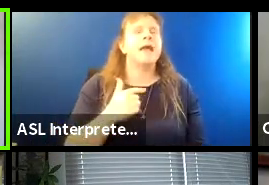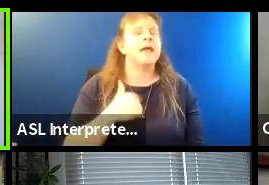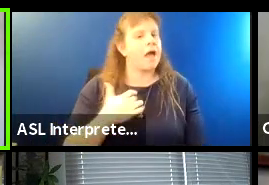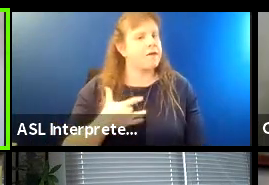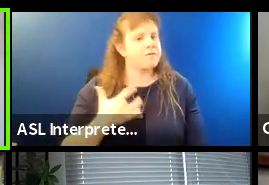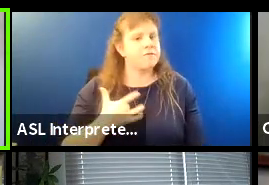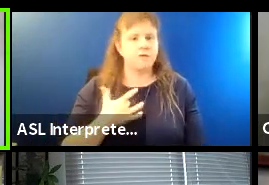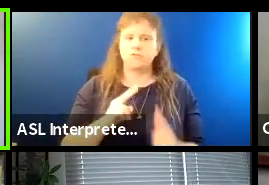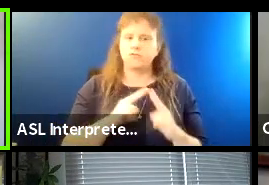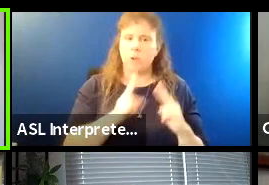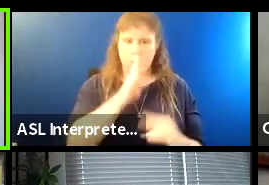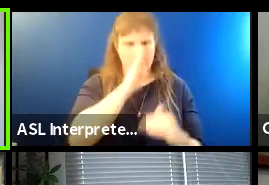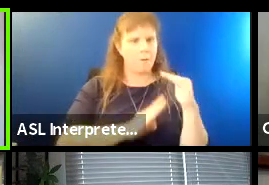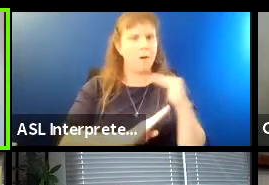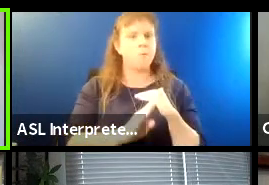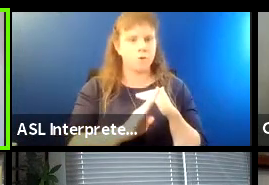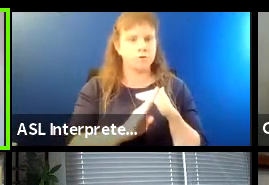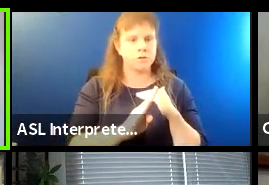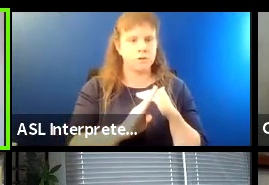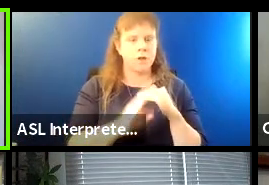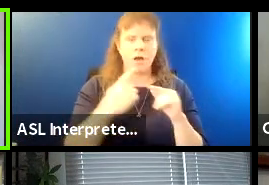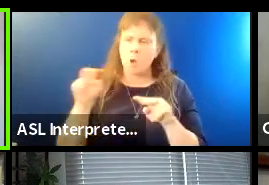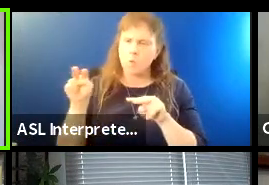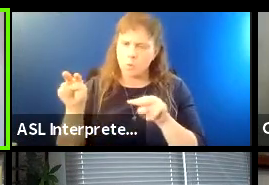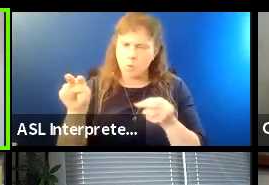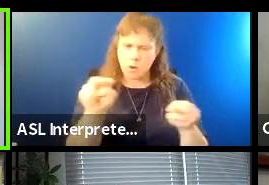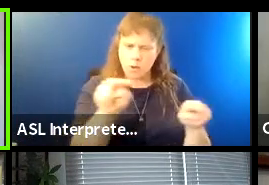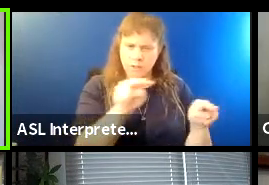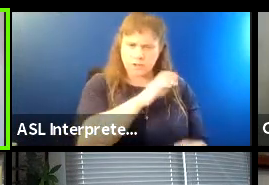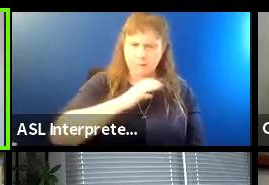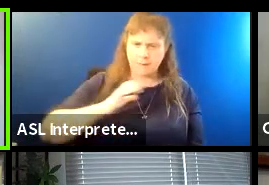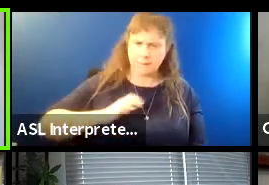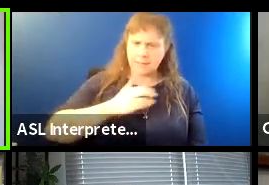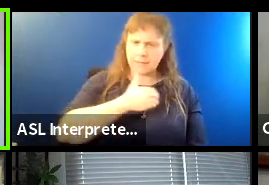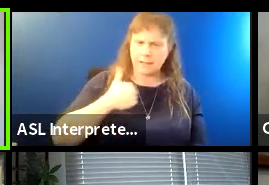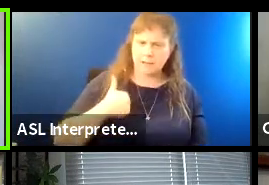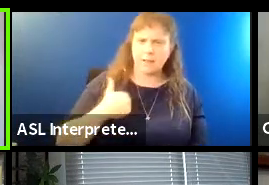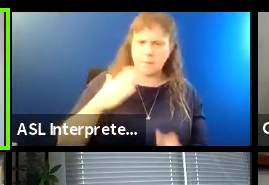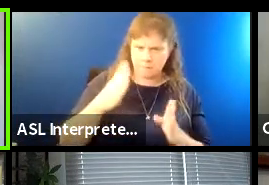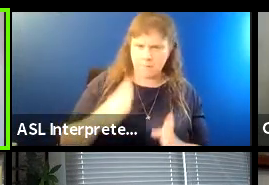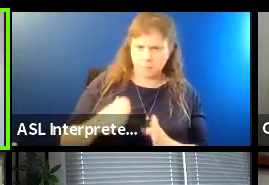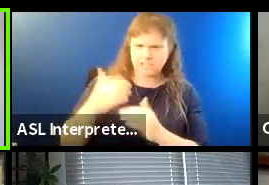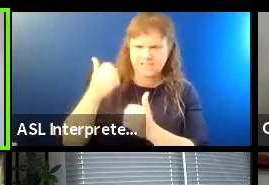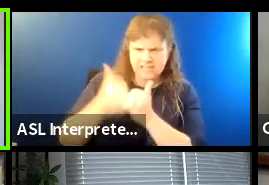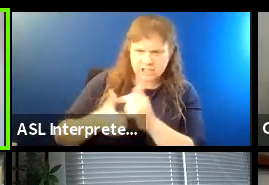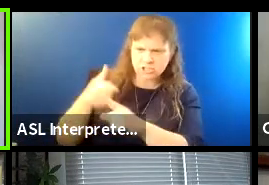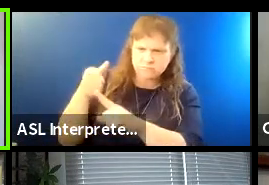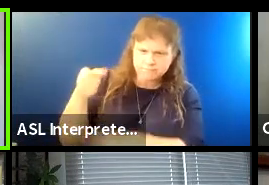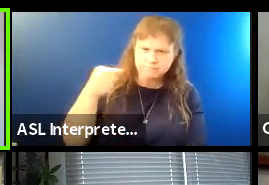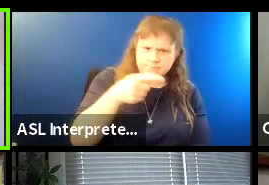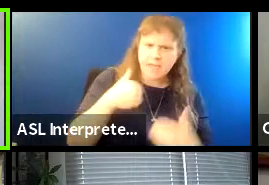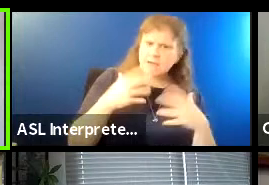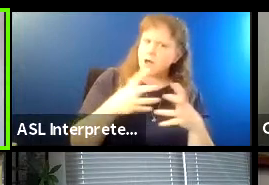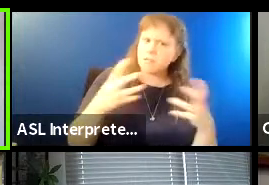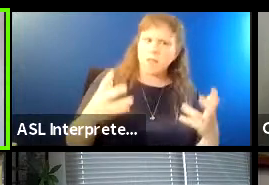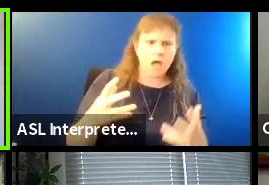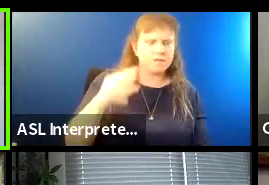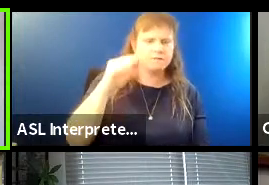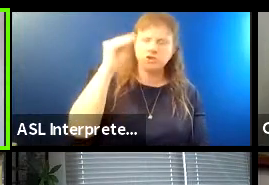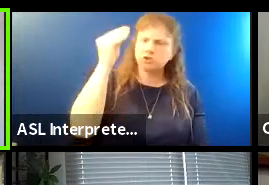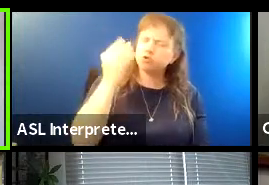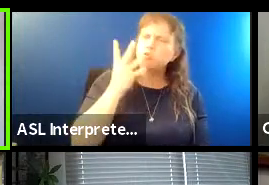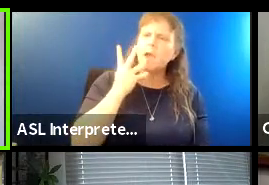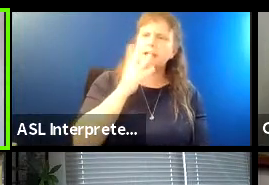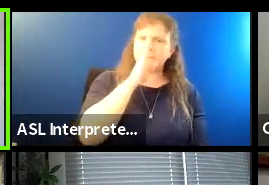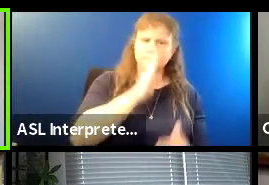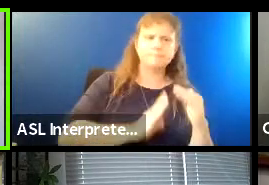members did that with such grace. The advocating and